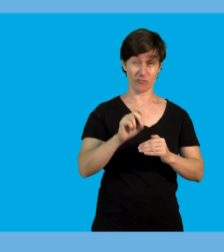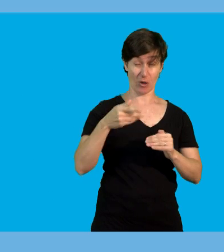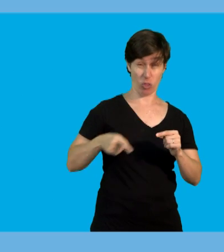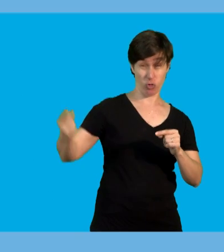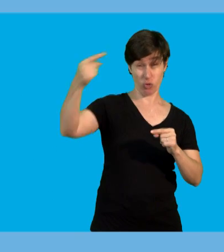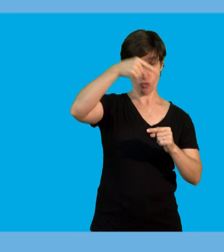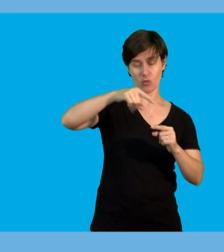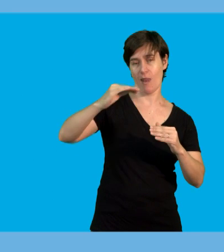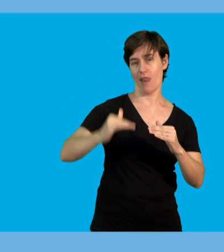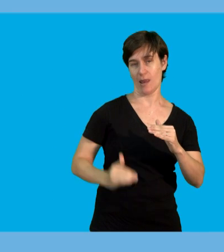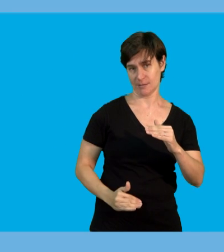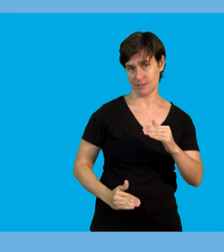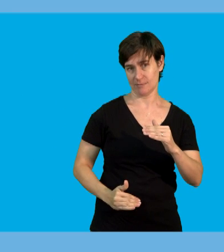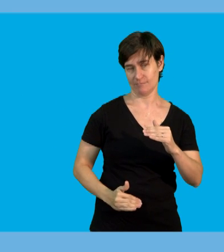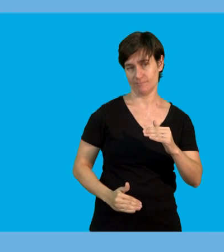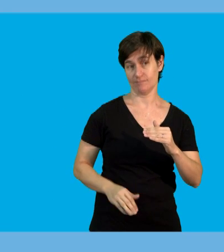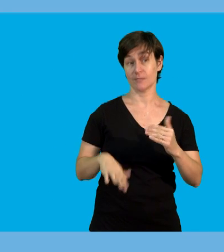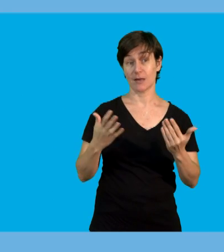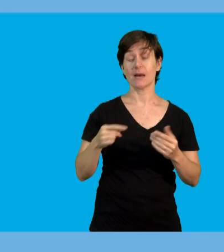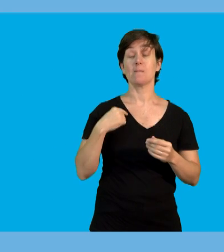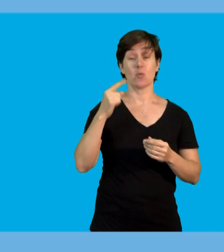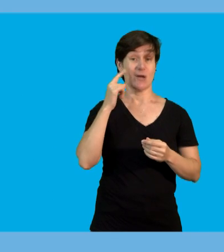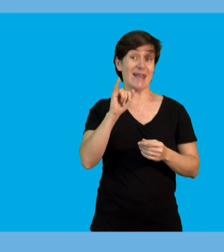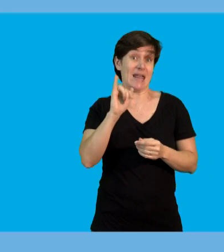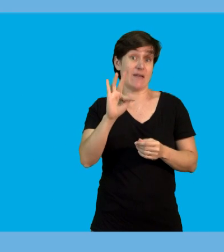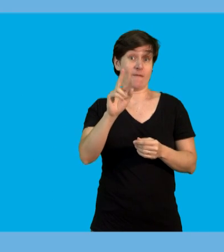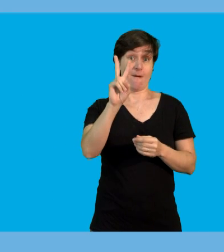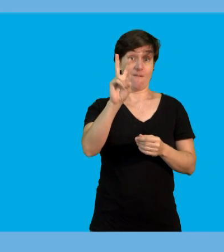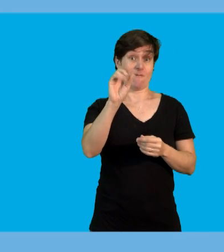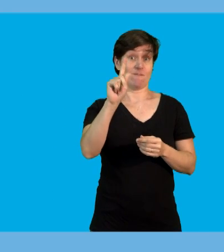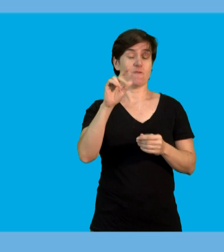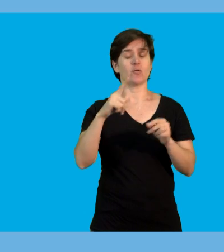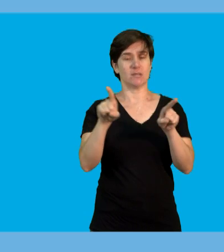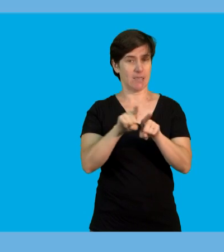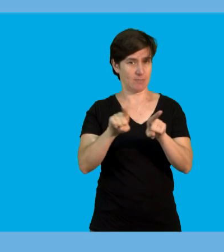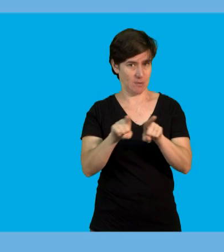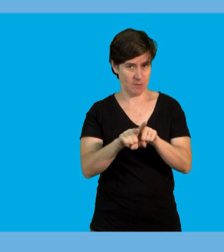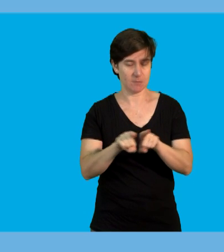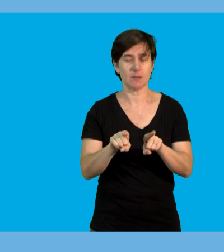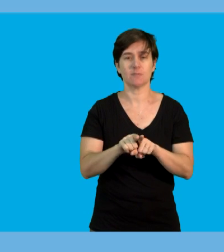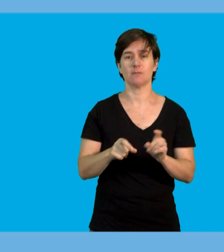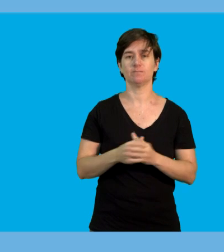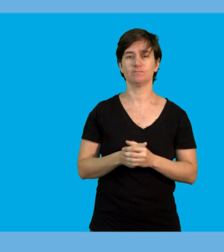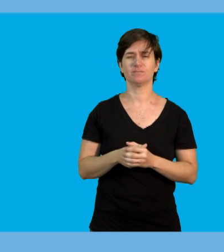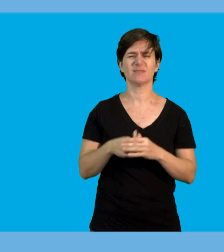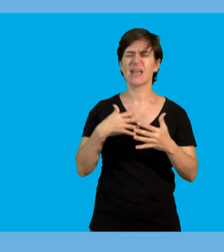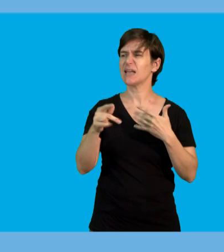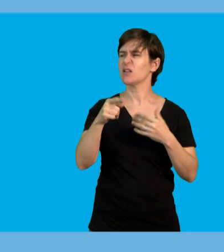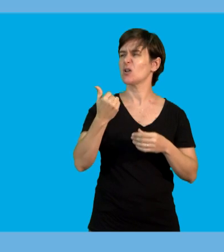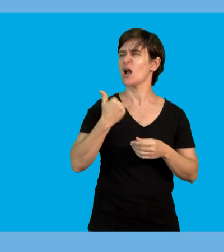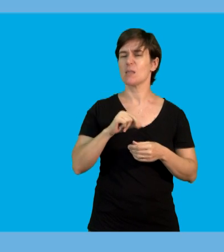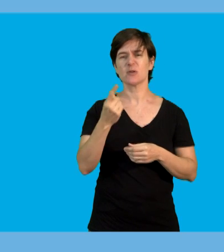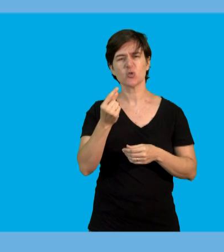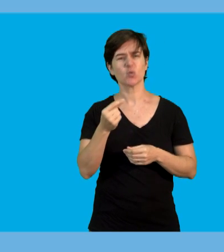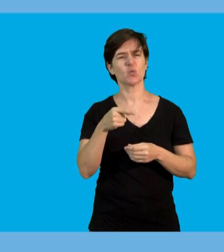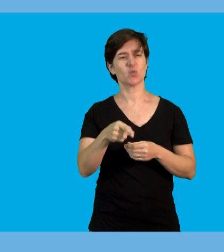to be decreasing, assuming that the voltage, it is remaining the same. So in whatever that you are trying to